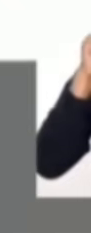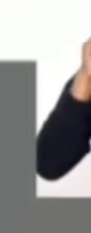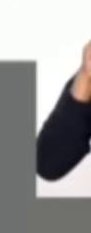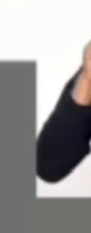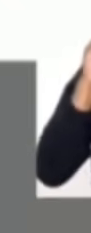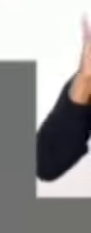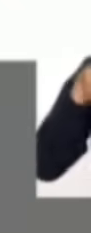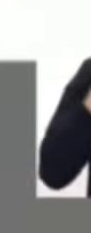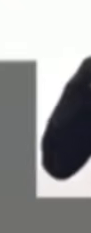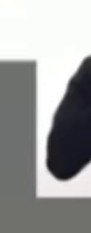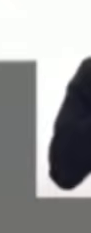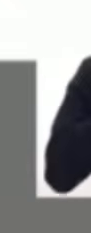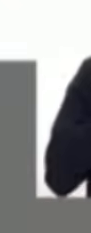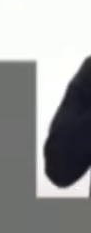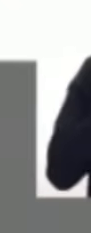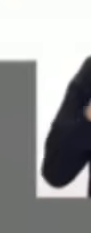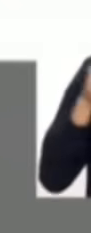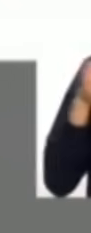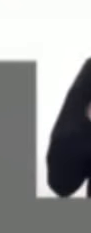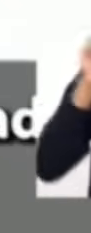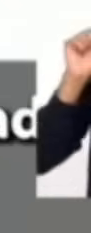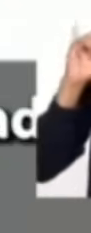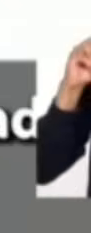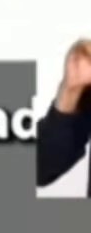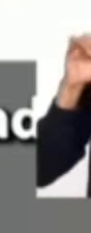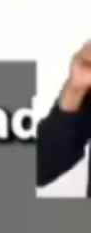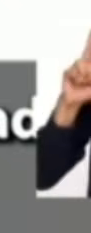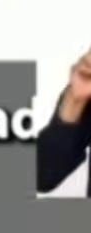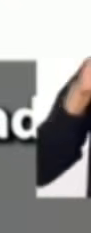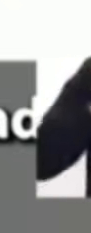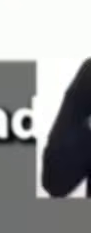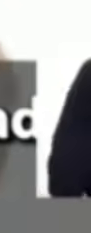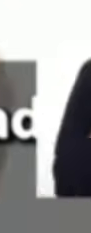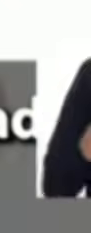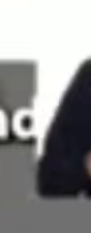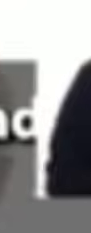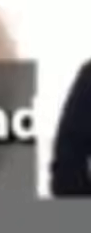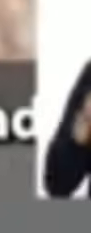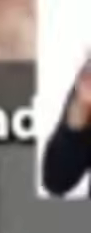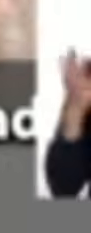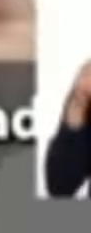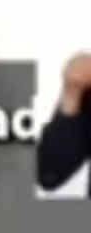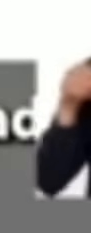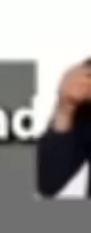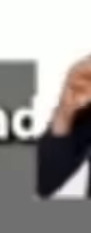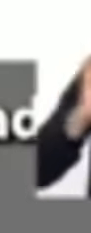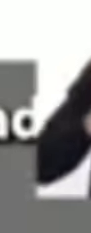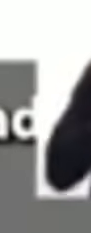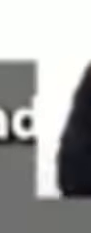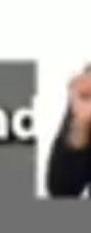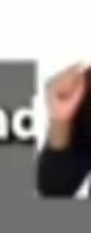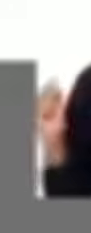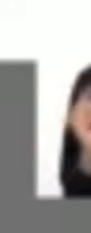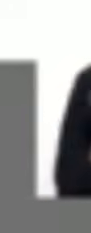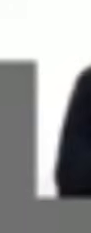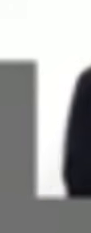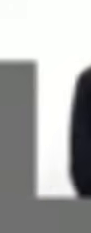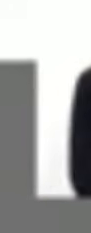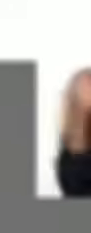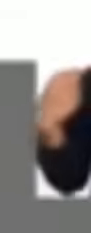Pantoja is the antipode of Singapore, meaning that we are literally on the opposite ends of the